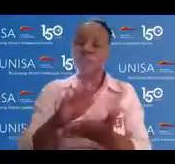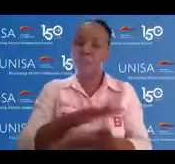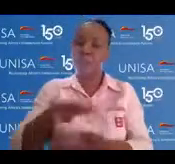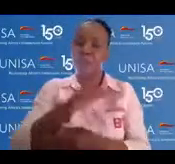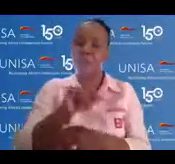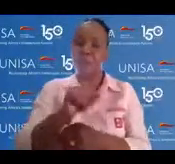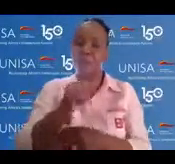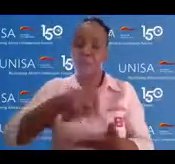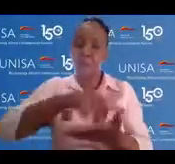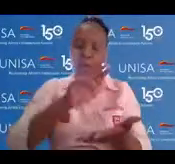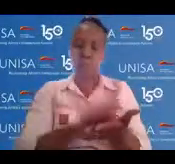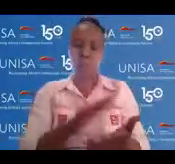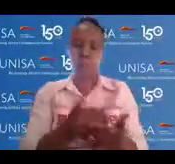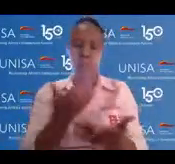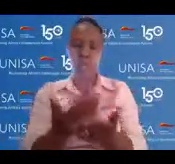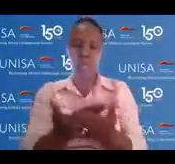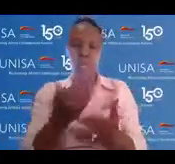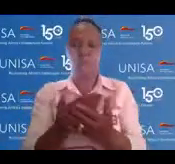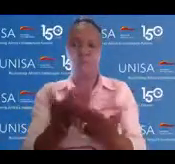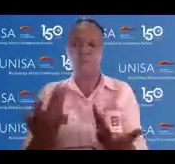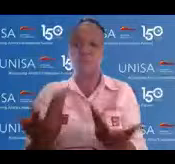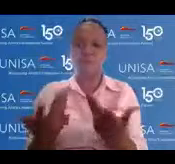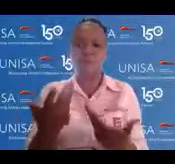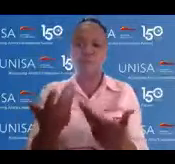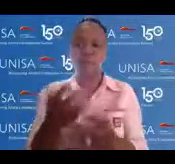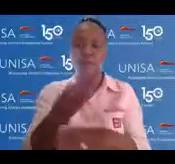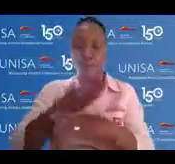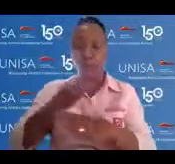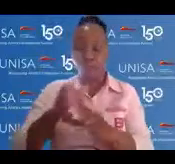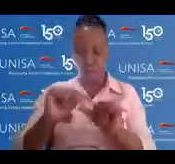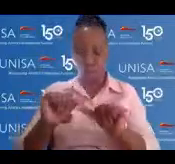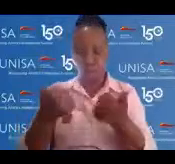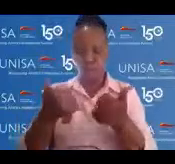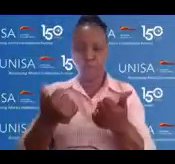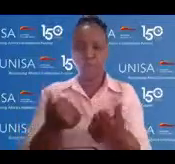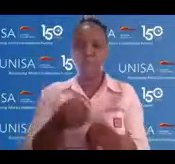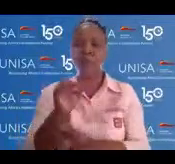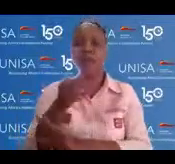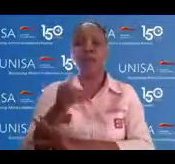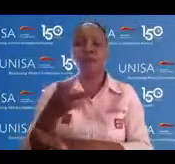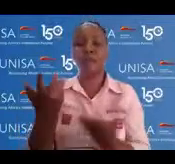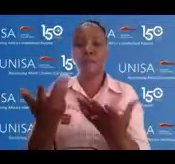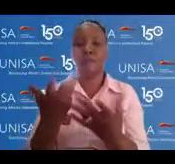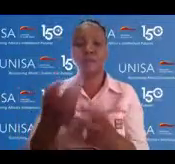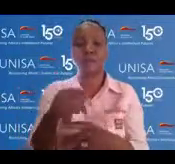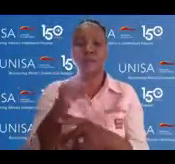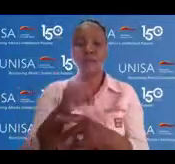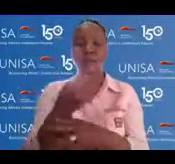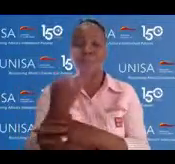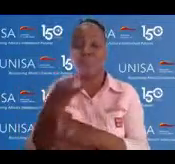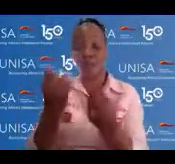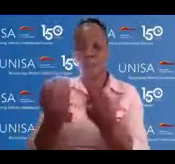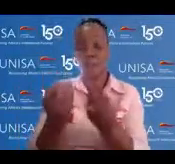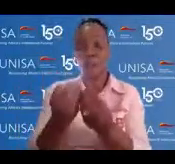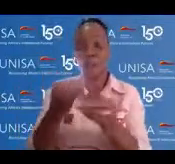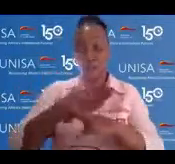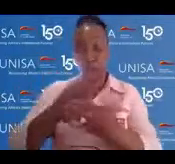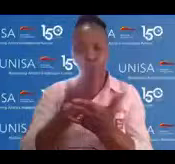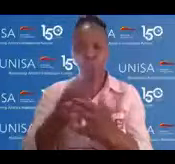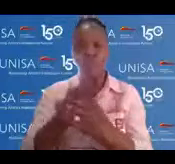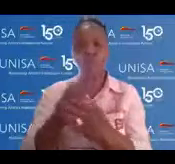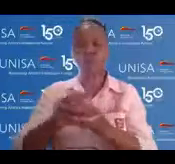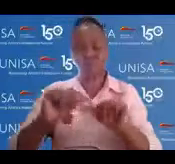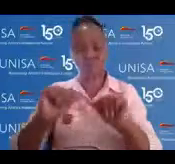can seamlessly function. And again, these are the 3 things you must make sure they work on your device.